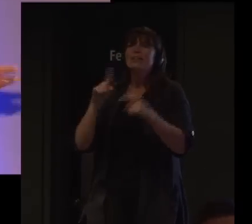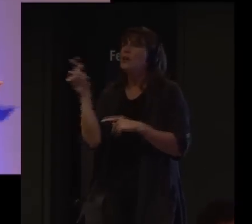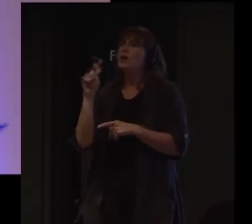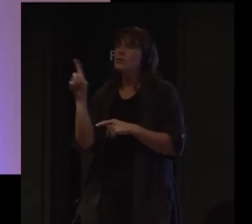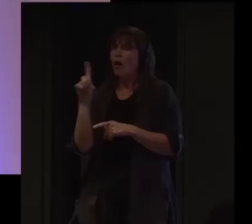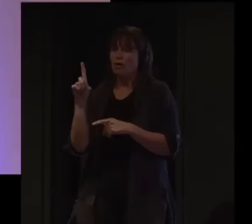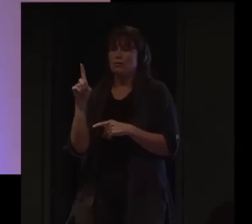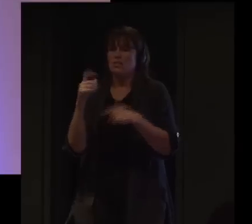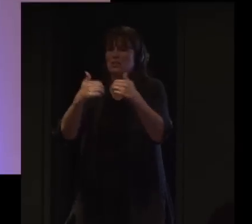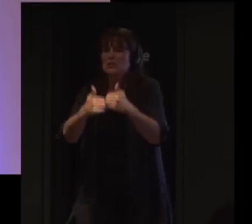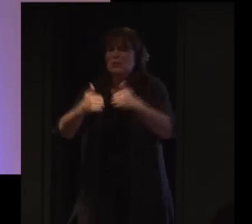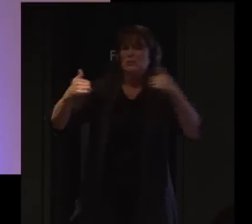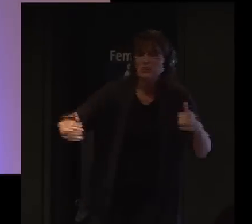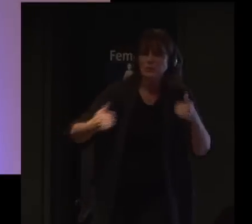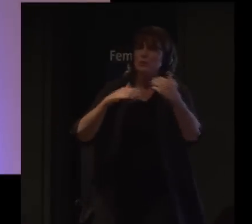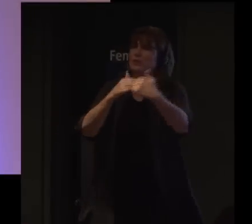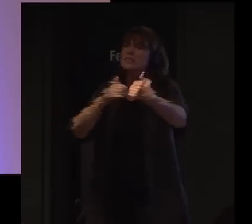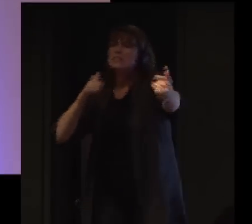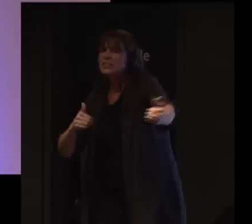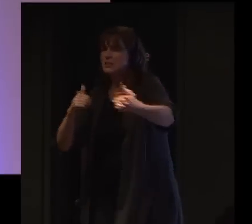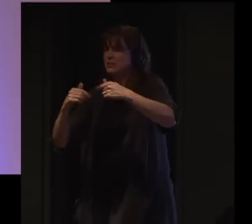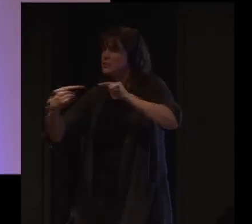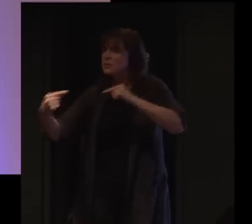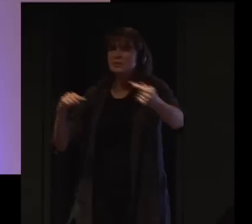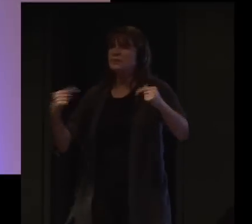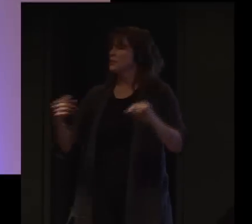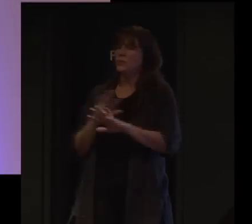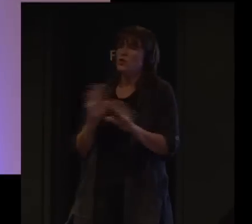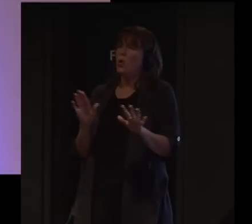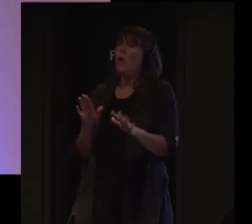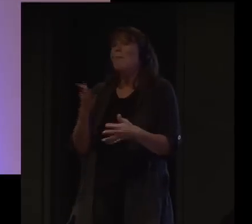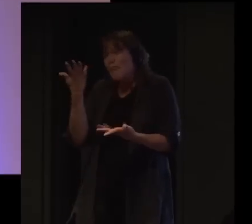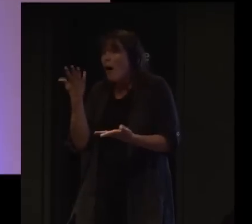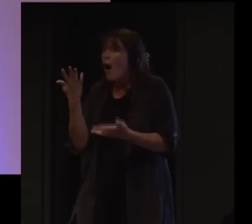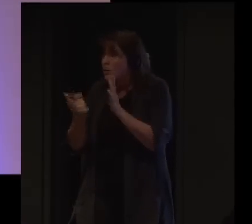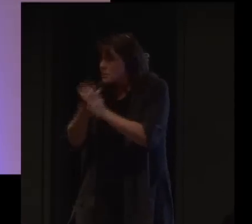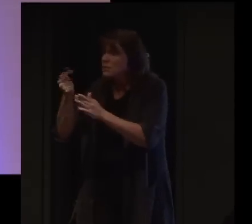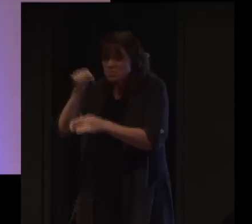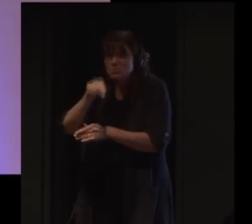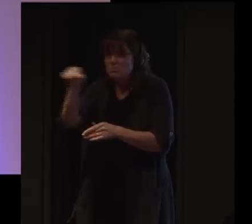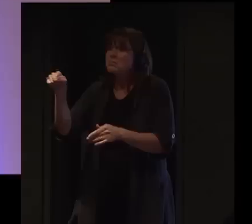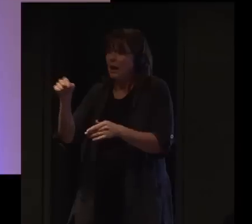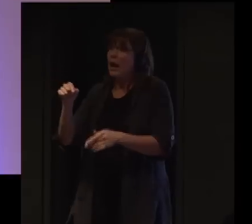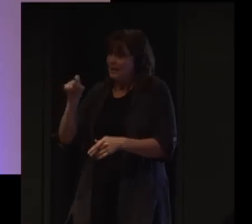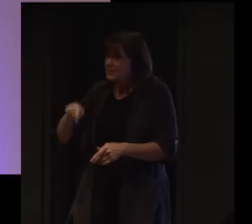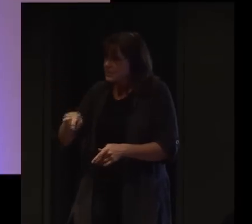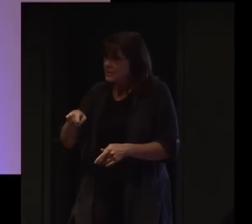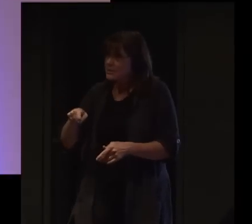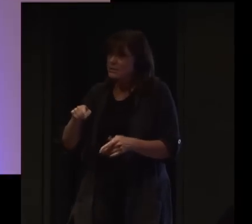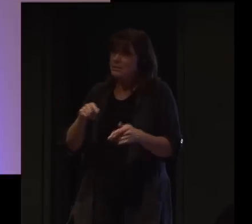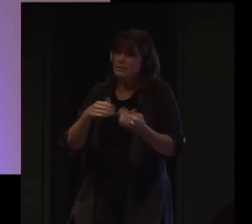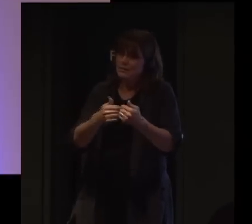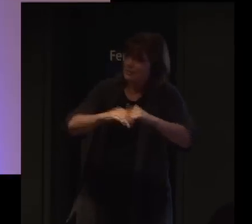a segregation as such. Of course, if segregation is needed, and I remember in a conference in